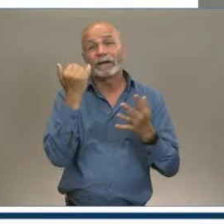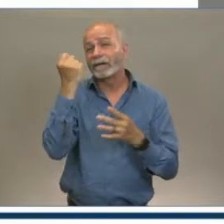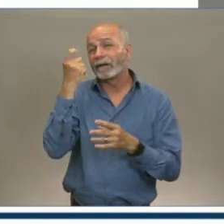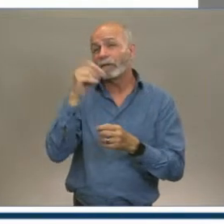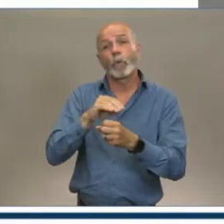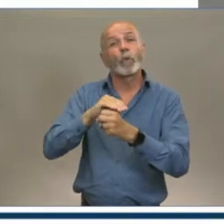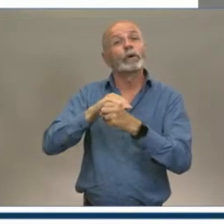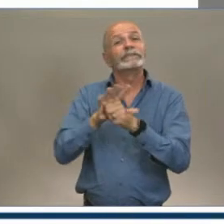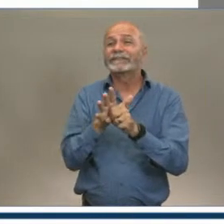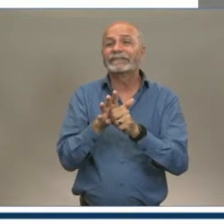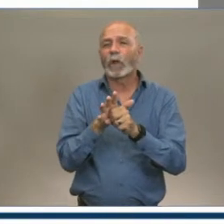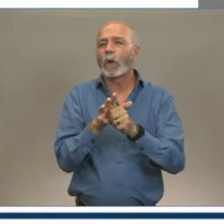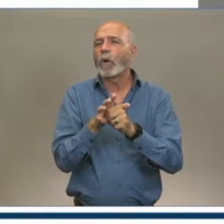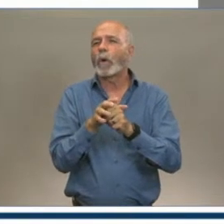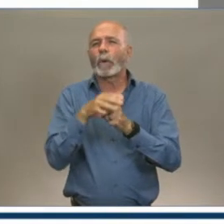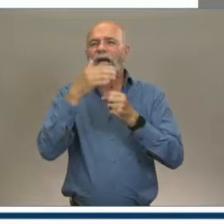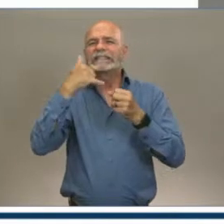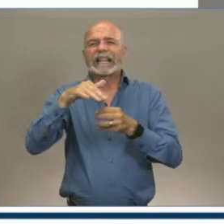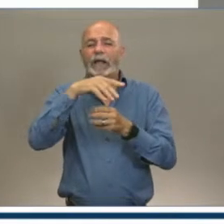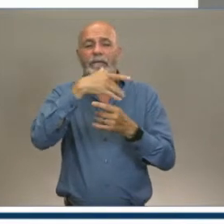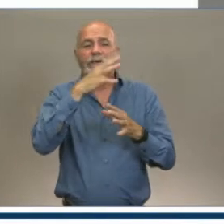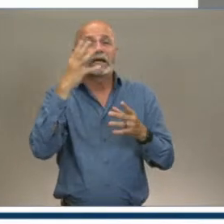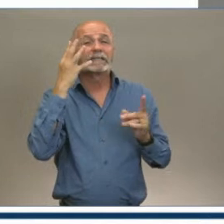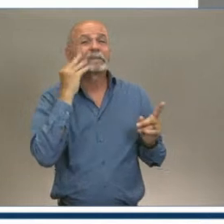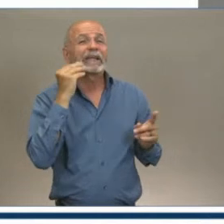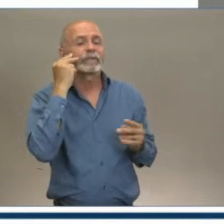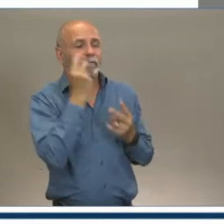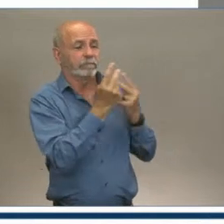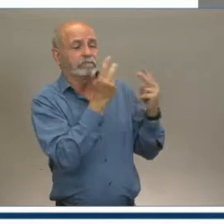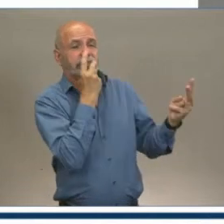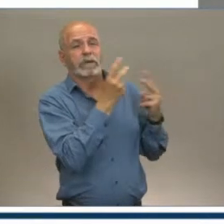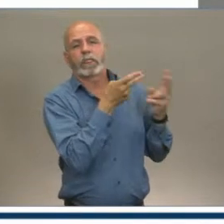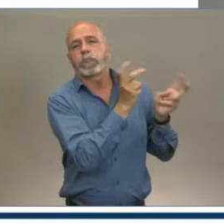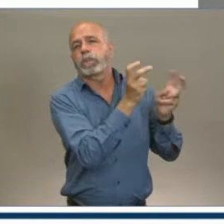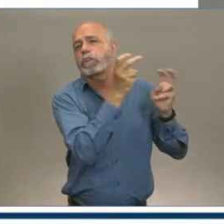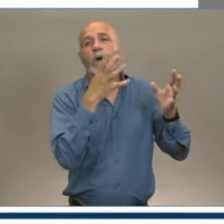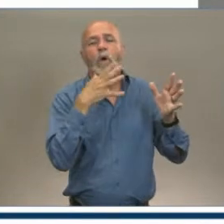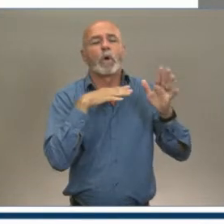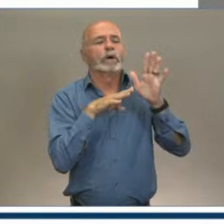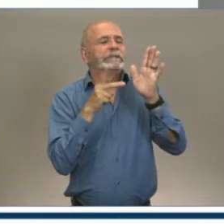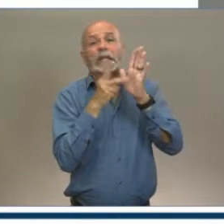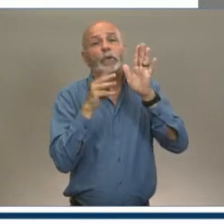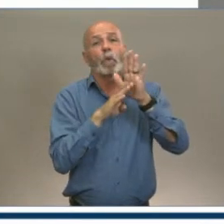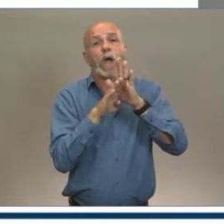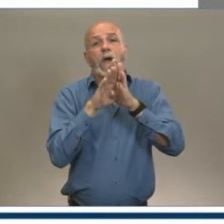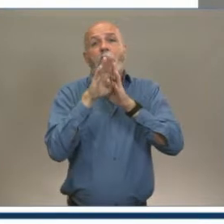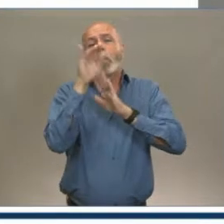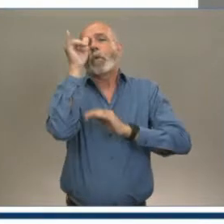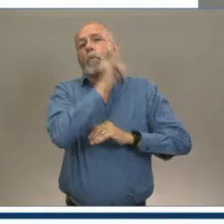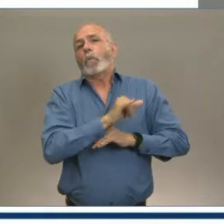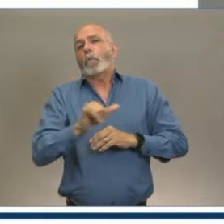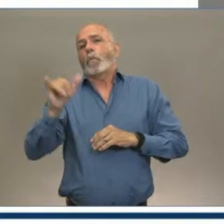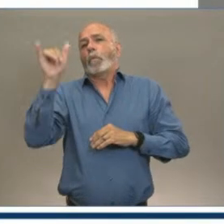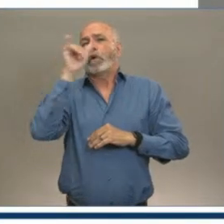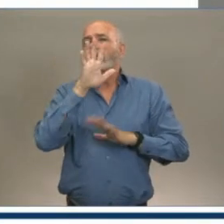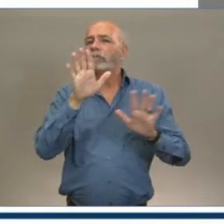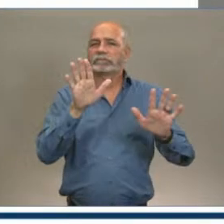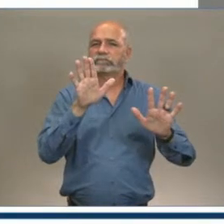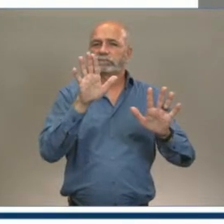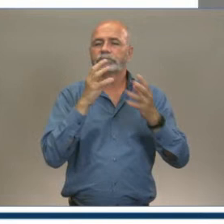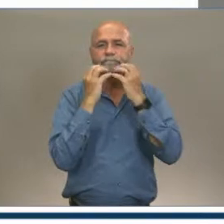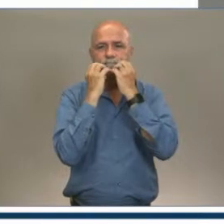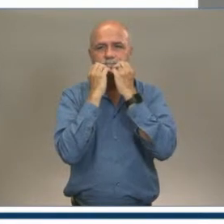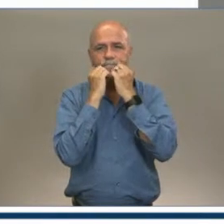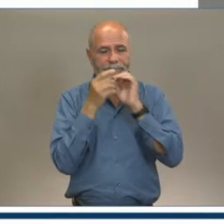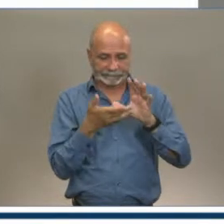to look anywhere else outside of Nova Scotia to know that from our first wave. So we will continue to make it a priority to, while